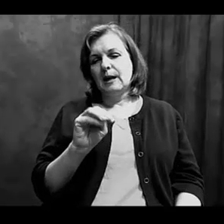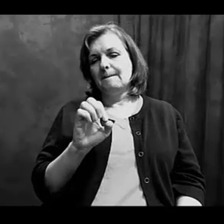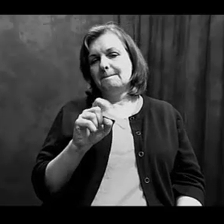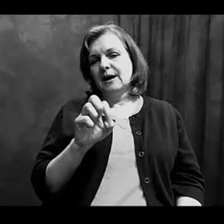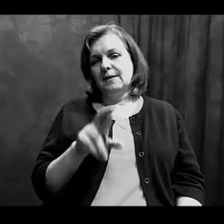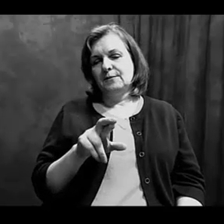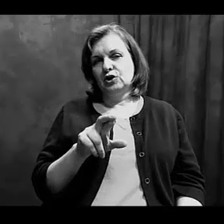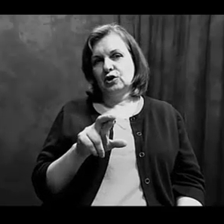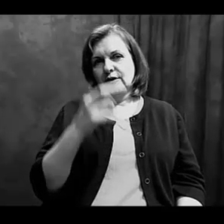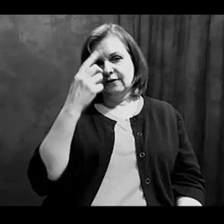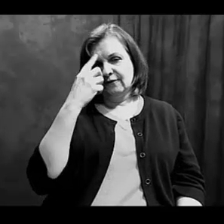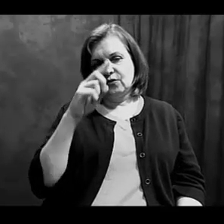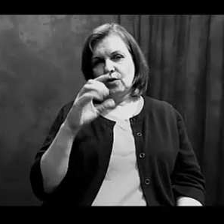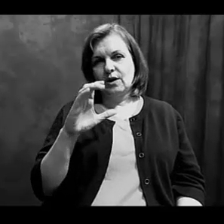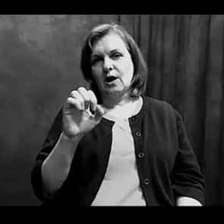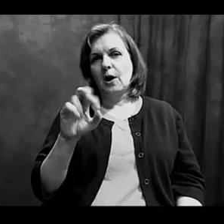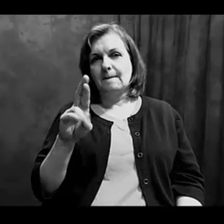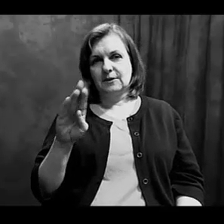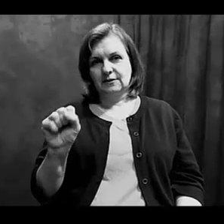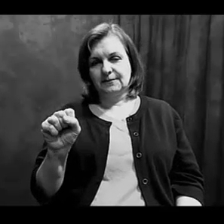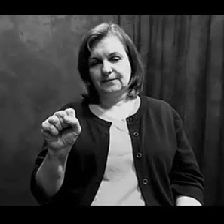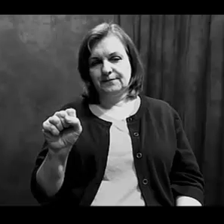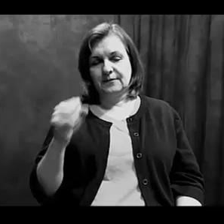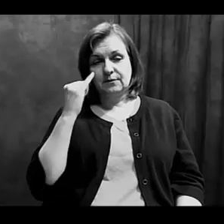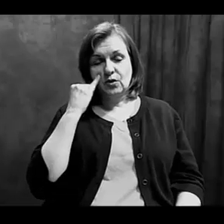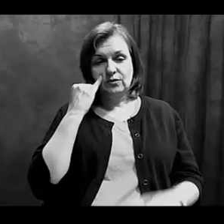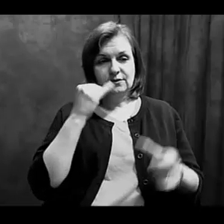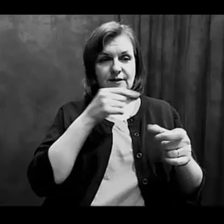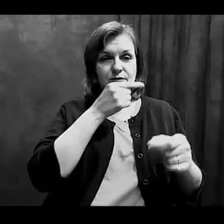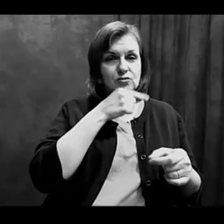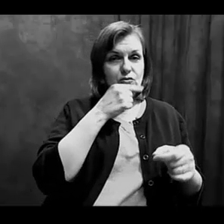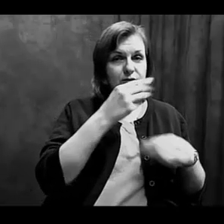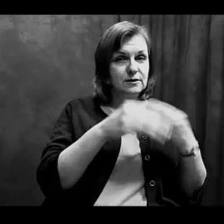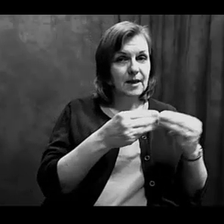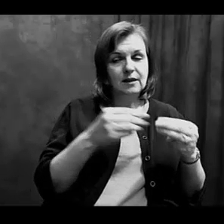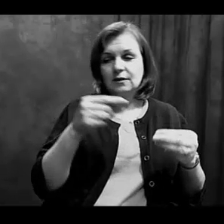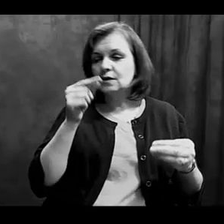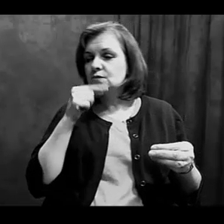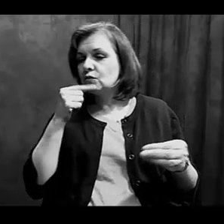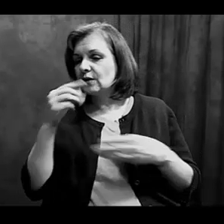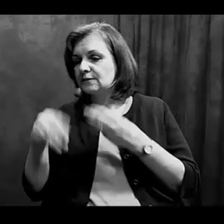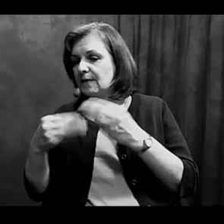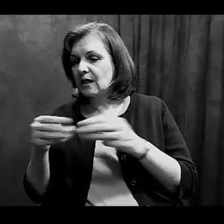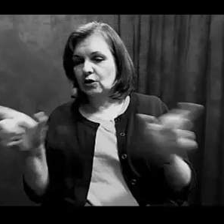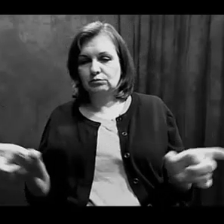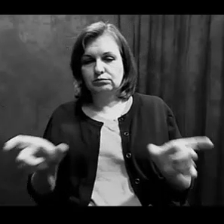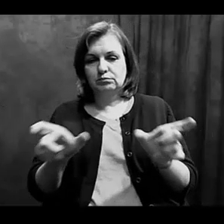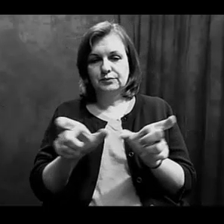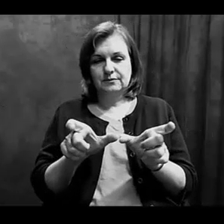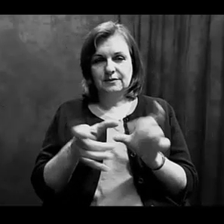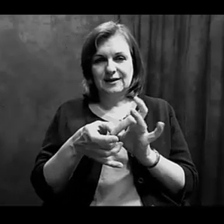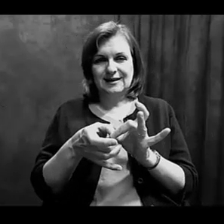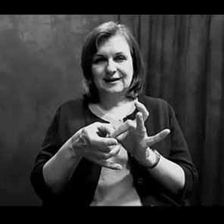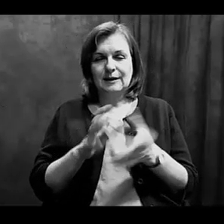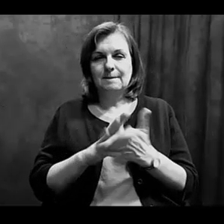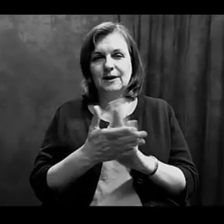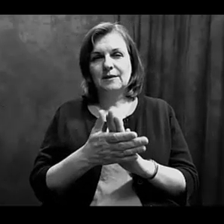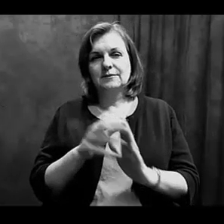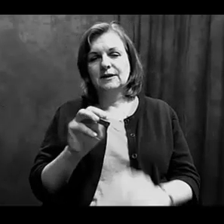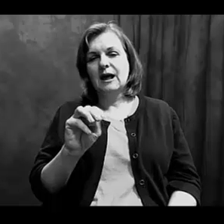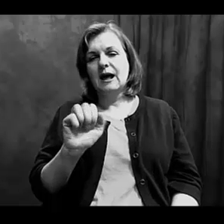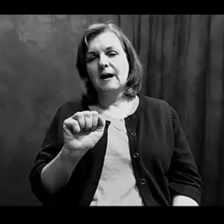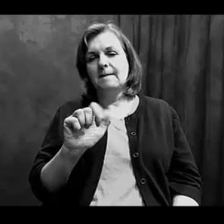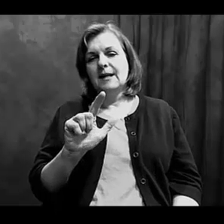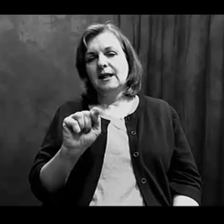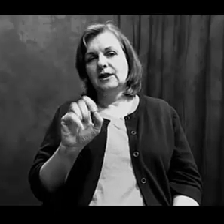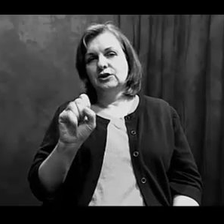our simple monomer building block for carbohydrates. So if we put two glucose molecules